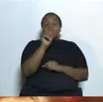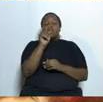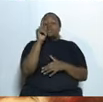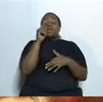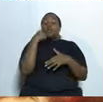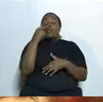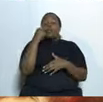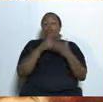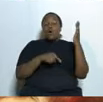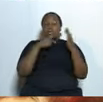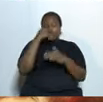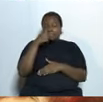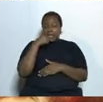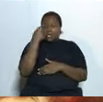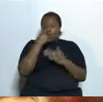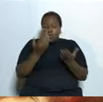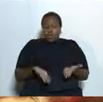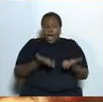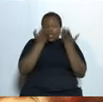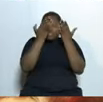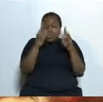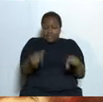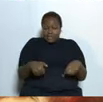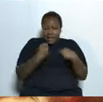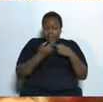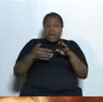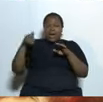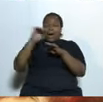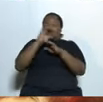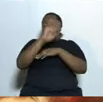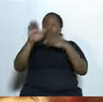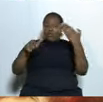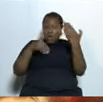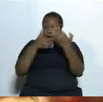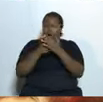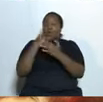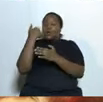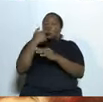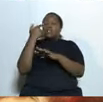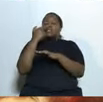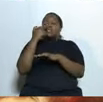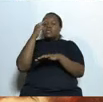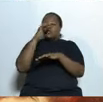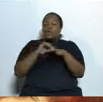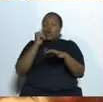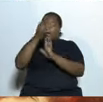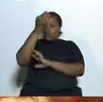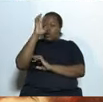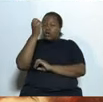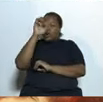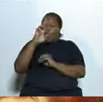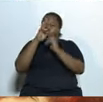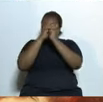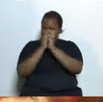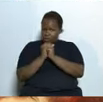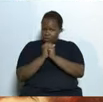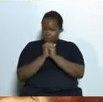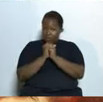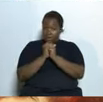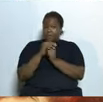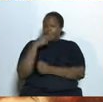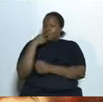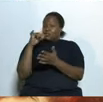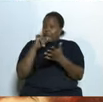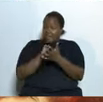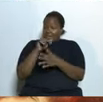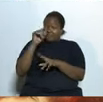who opposes and exalts himself above all that is called God or that is worshipped, so that he